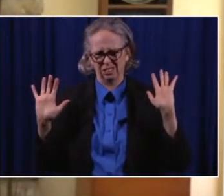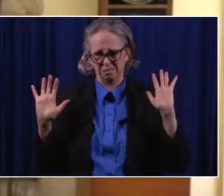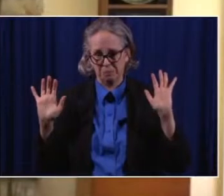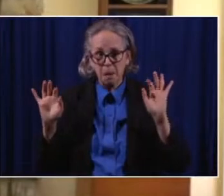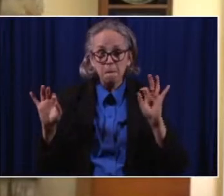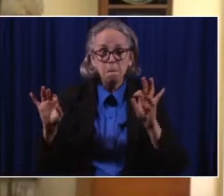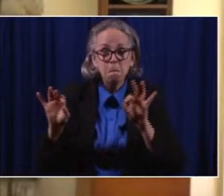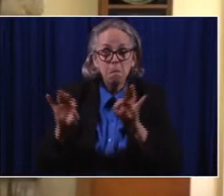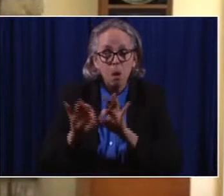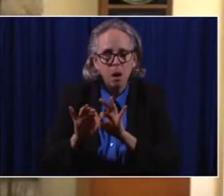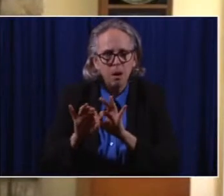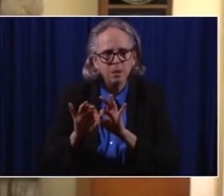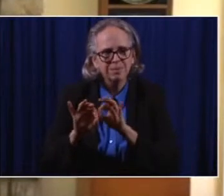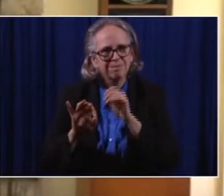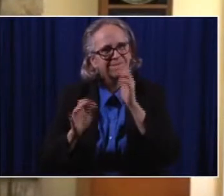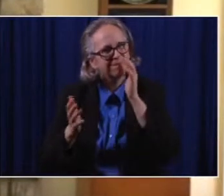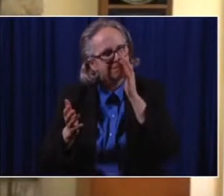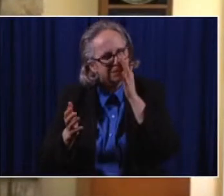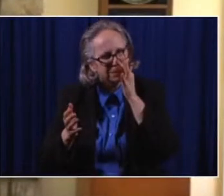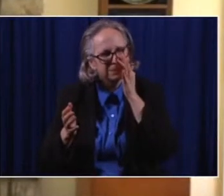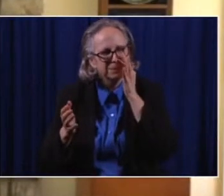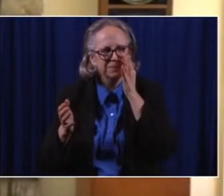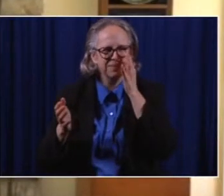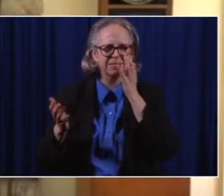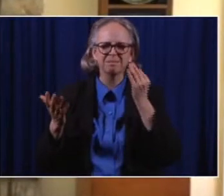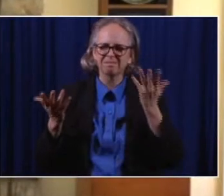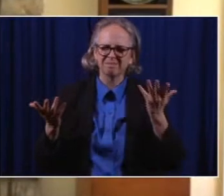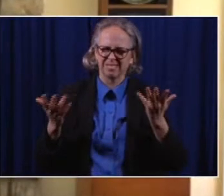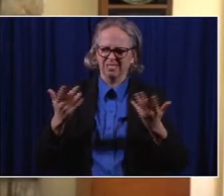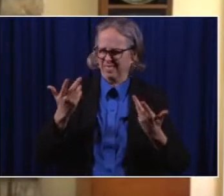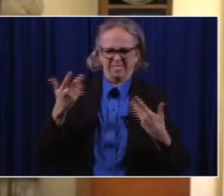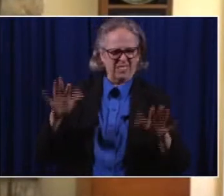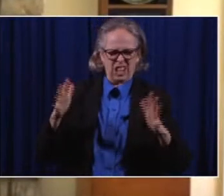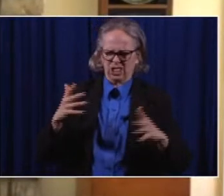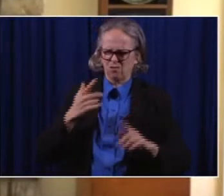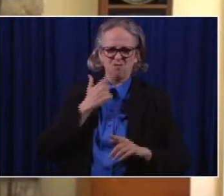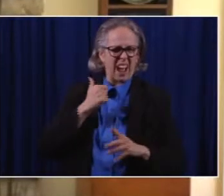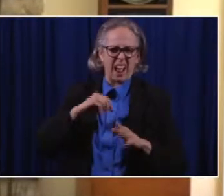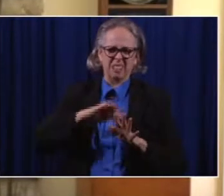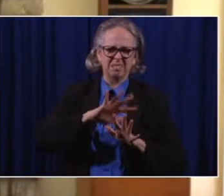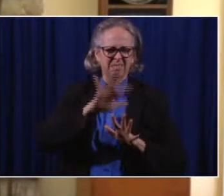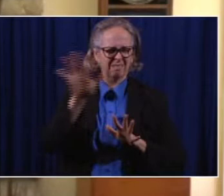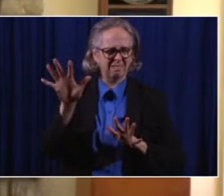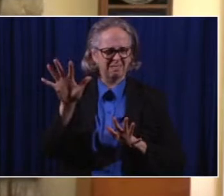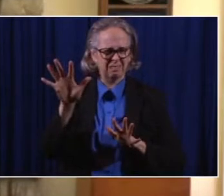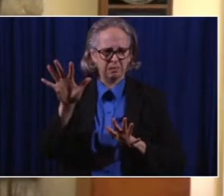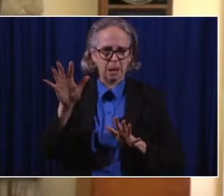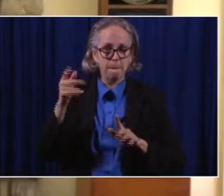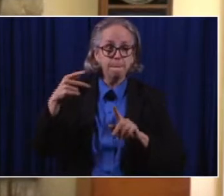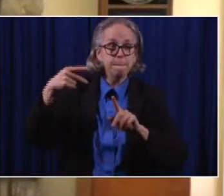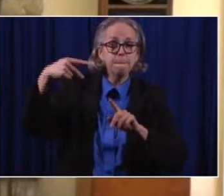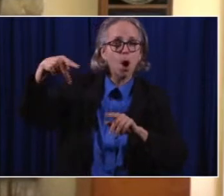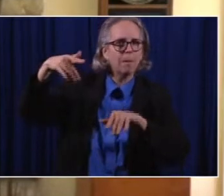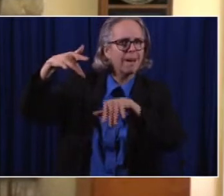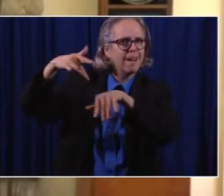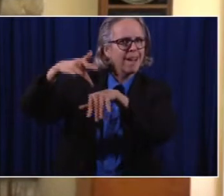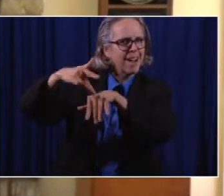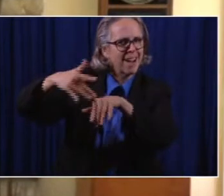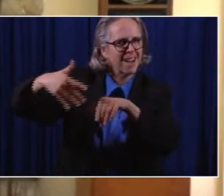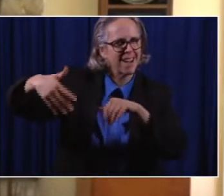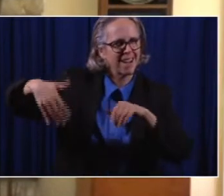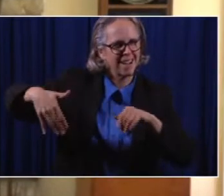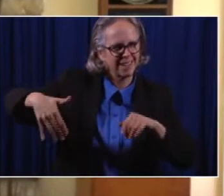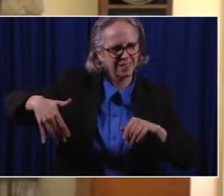to the purple indicates, and we're not to purple, although we have two counties that have the